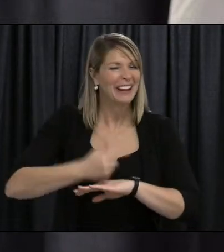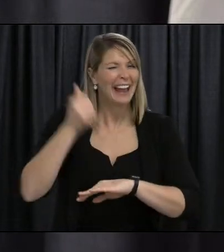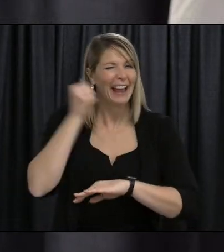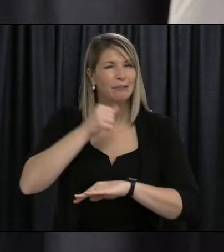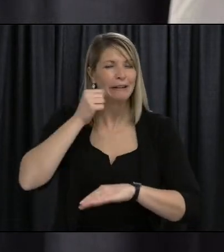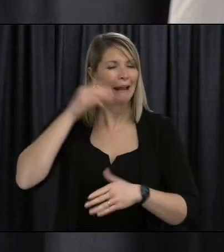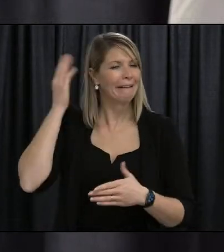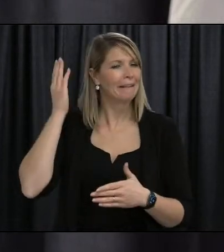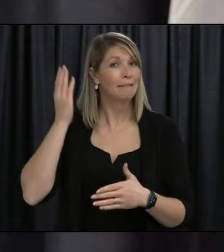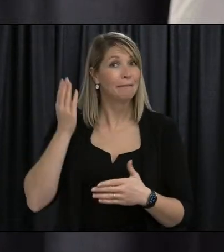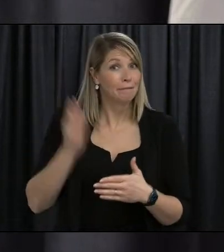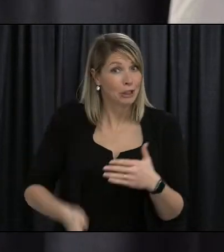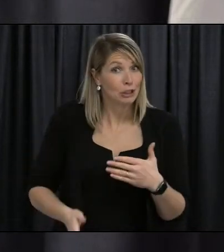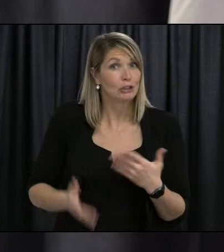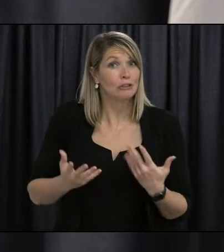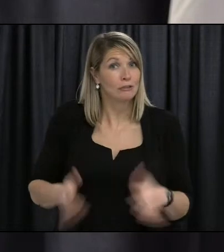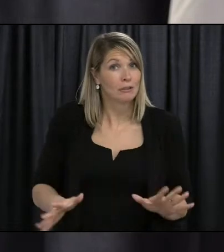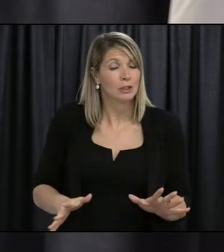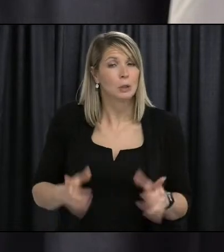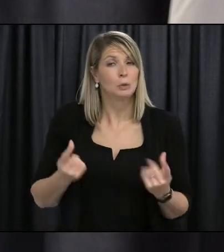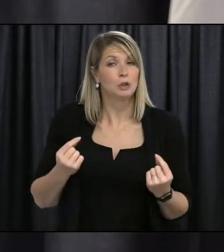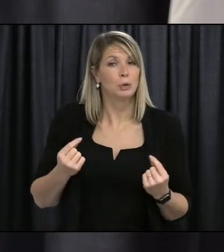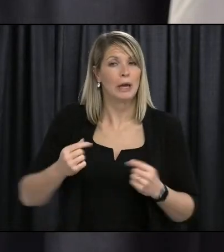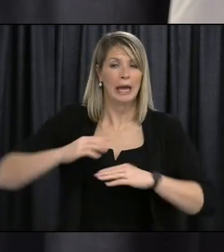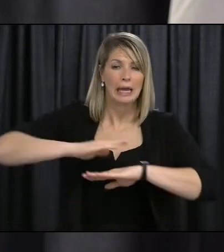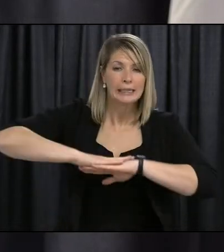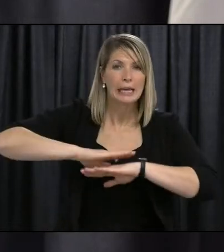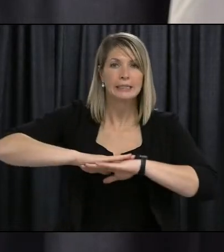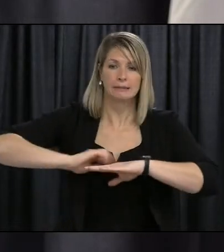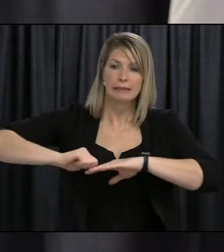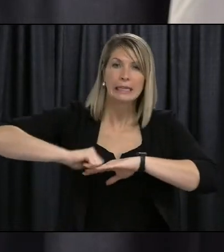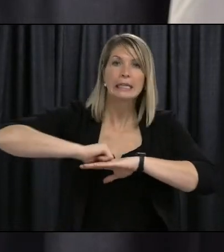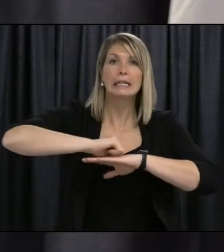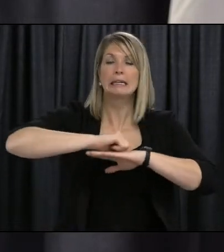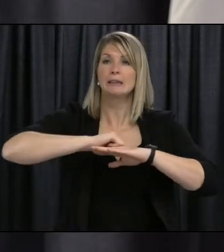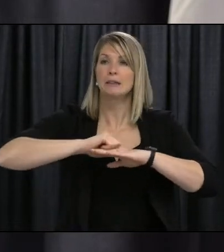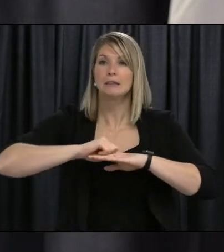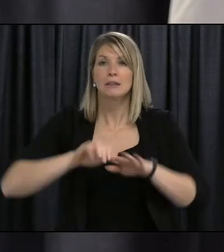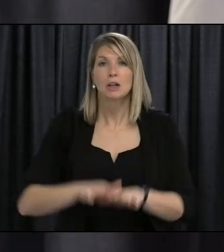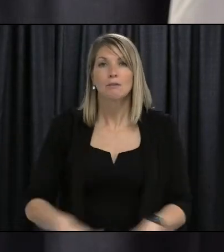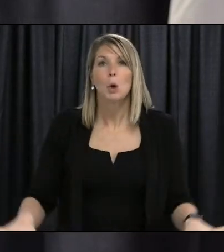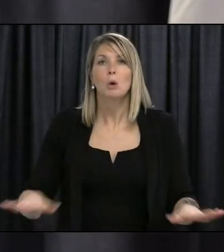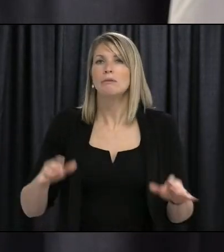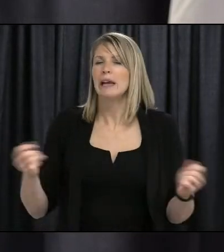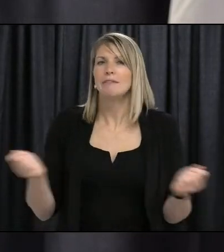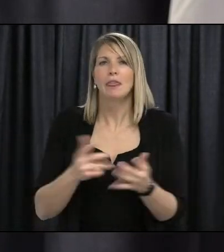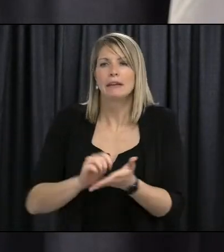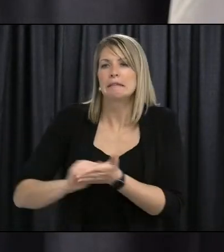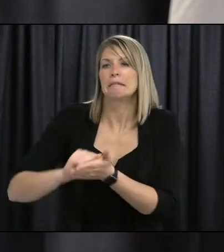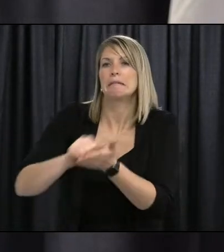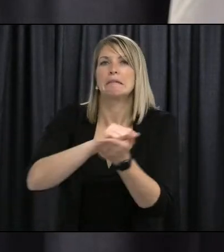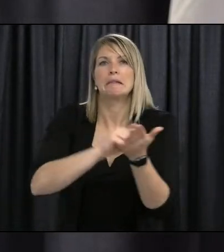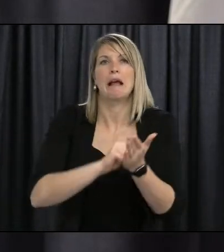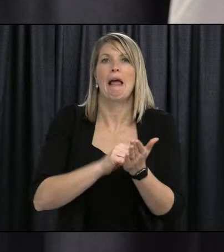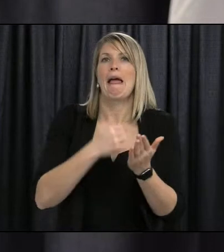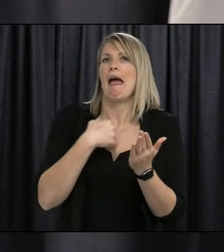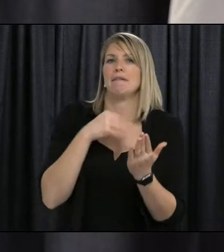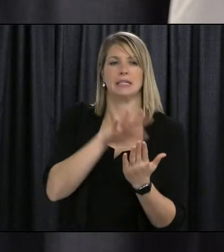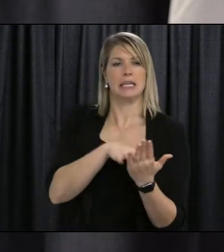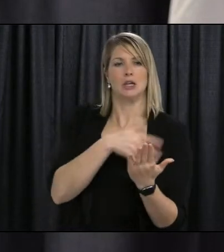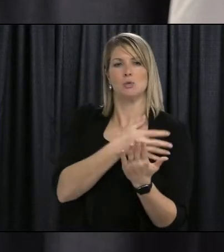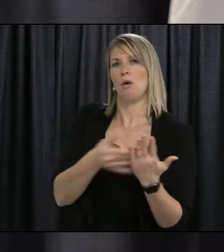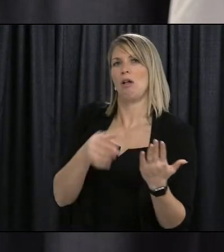desks, high-touch surface areas will be cleaned as per our protocol that we have outlined with